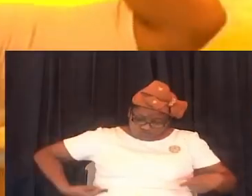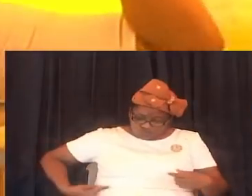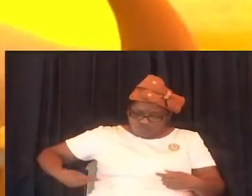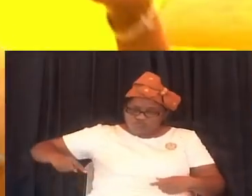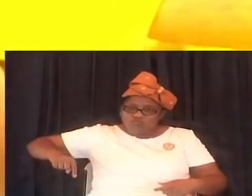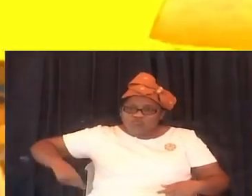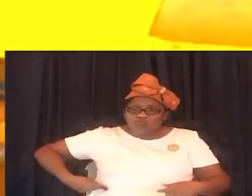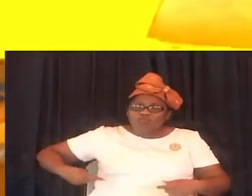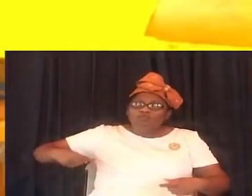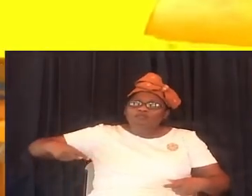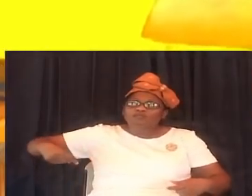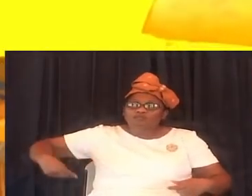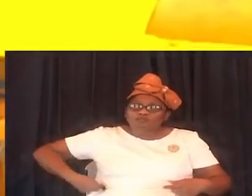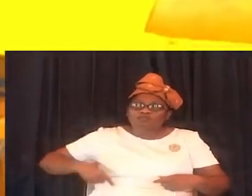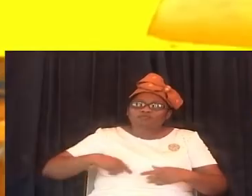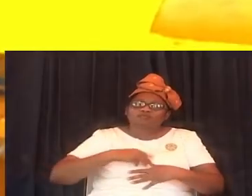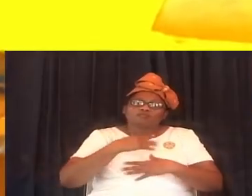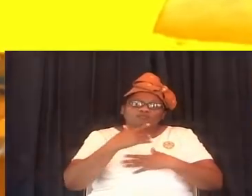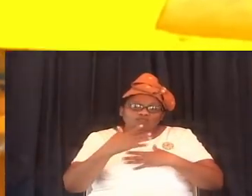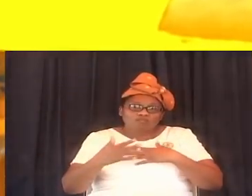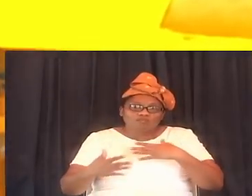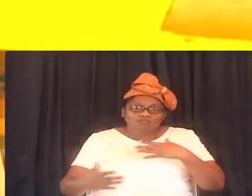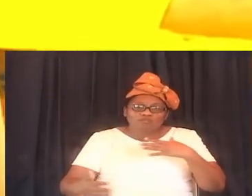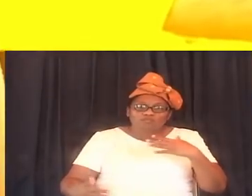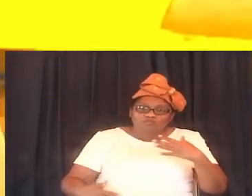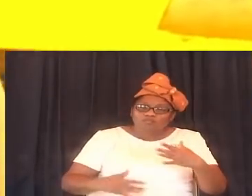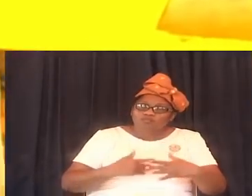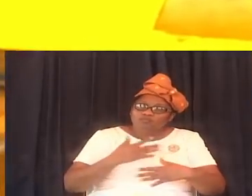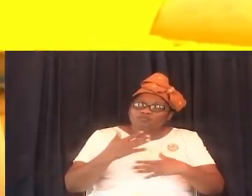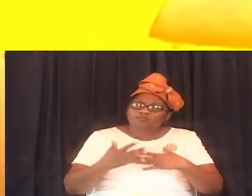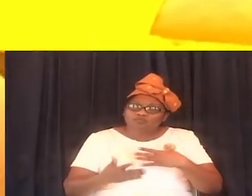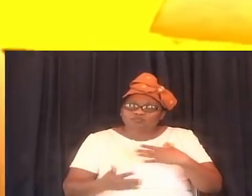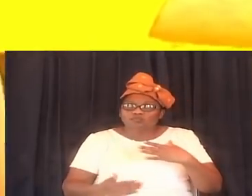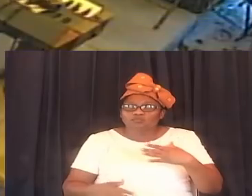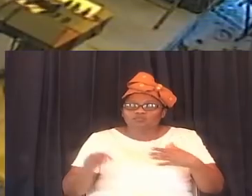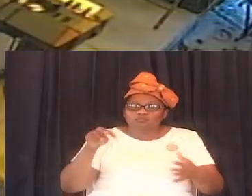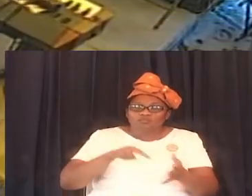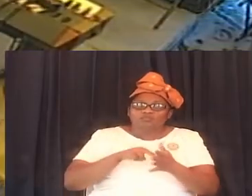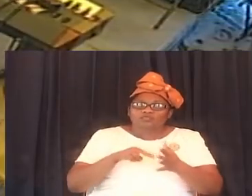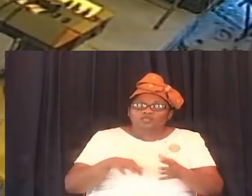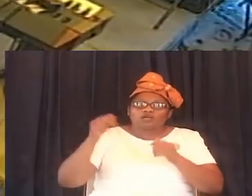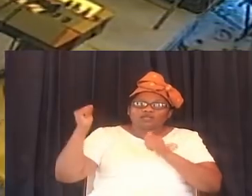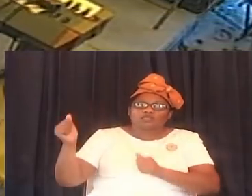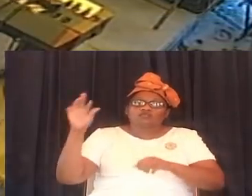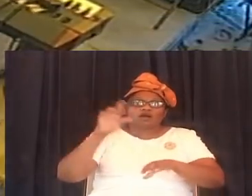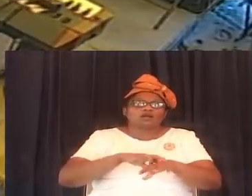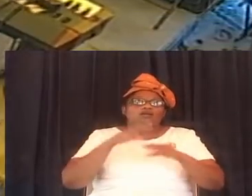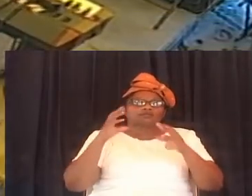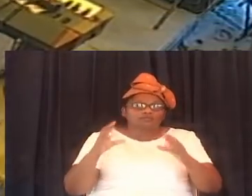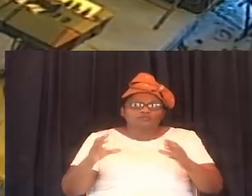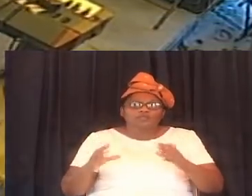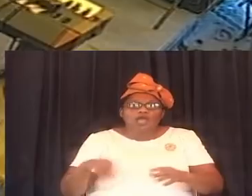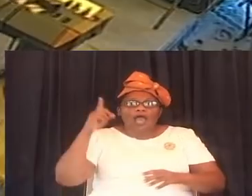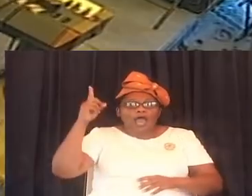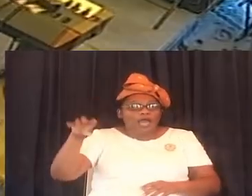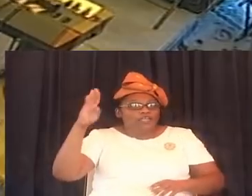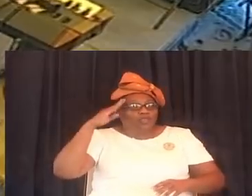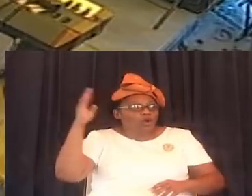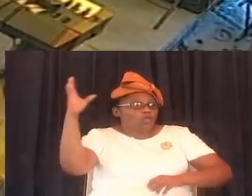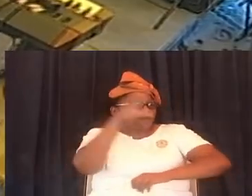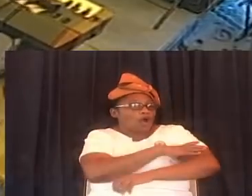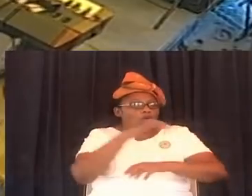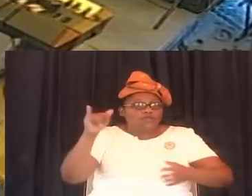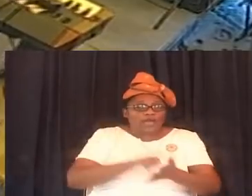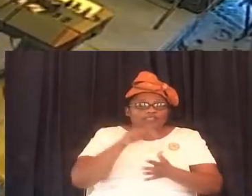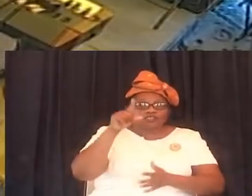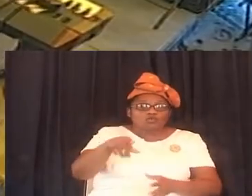wound. Yes, that is so. Oh, when if you're standing on the solid rock, and you know